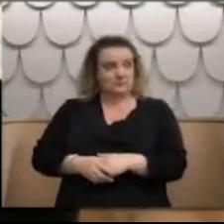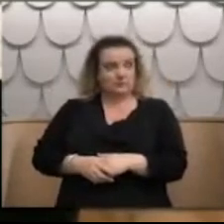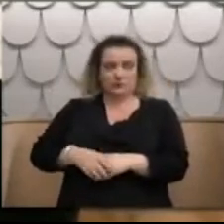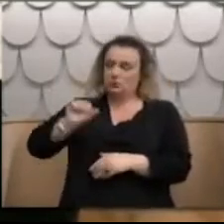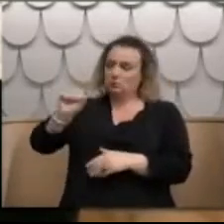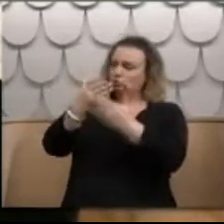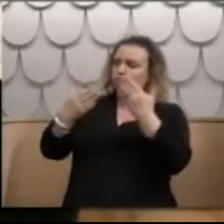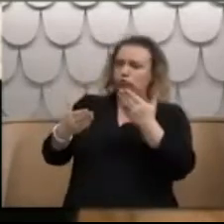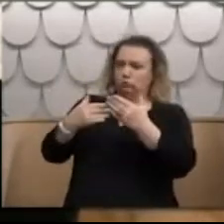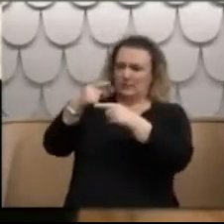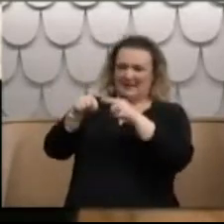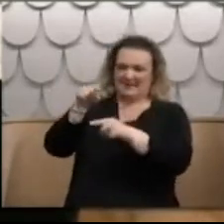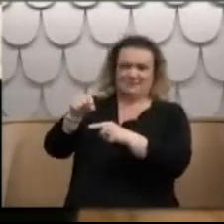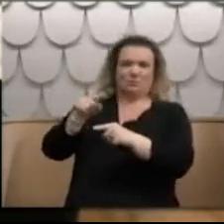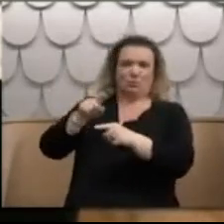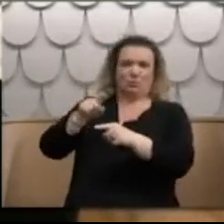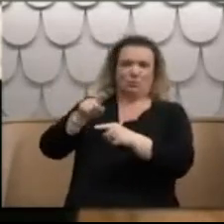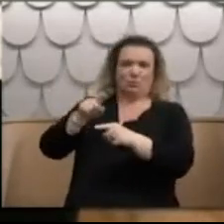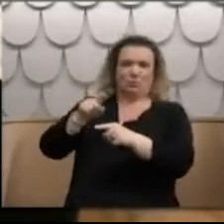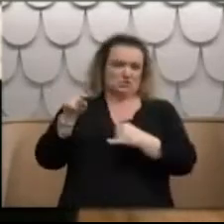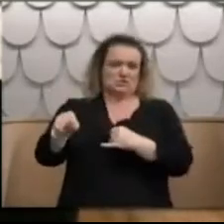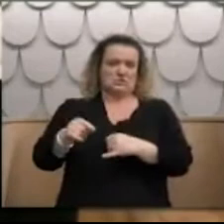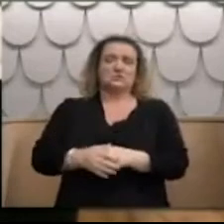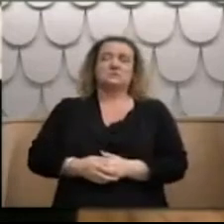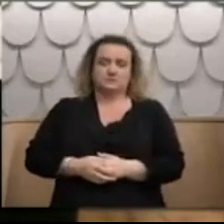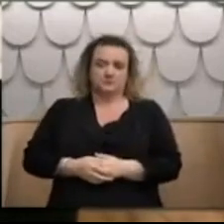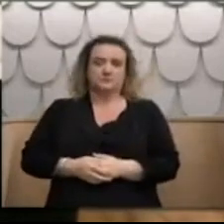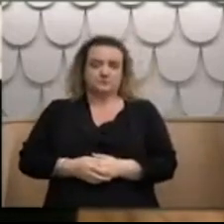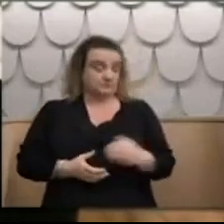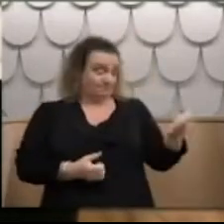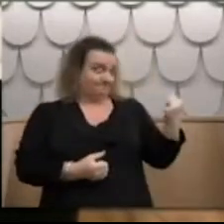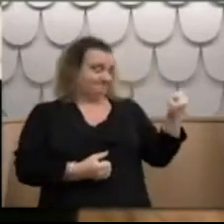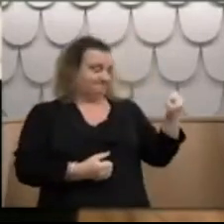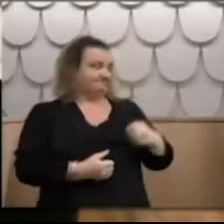kōrero. Treated you badly the most, ne?